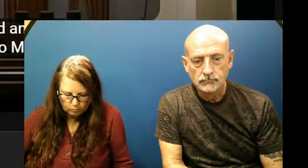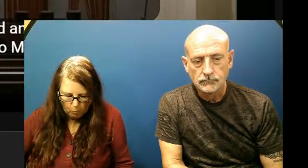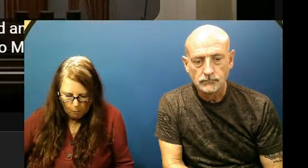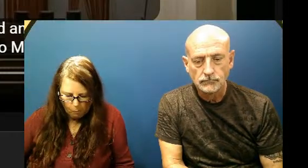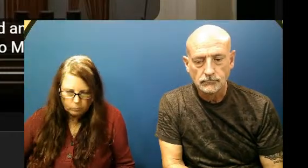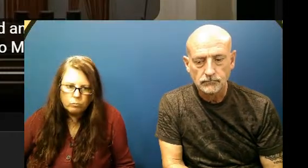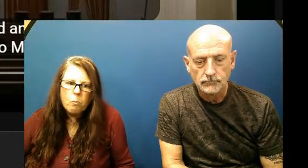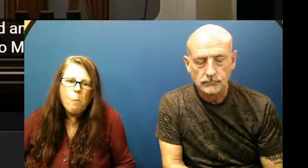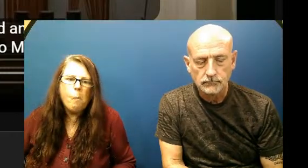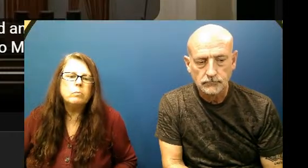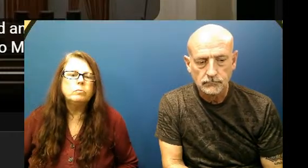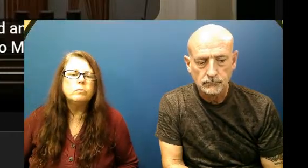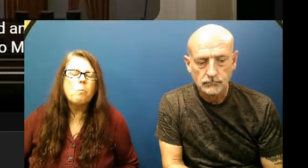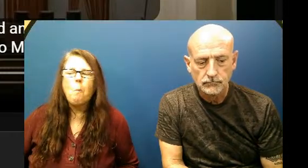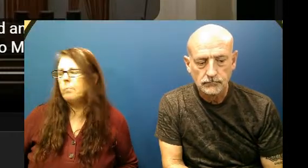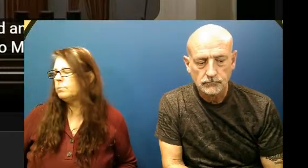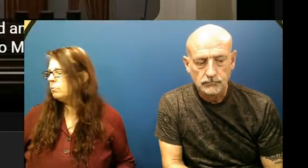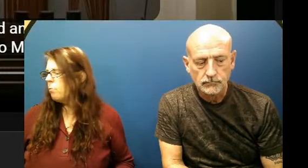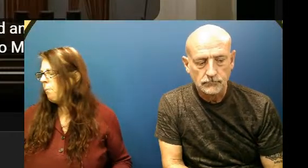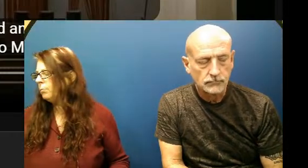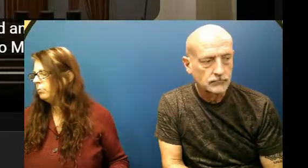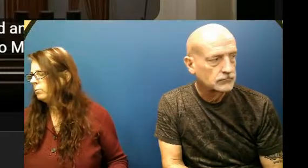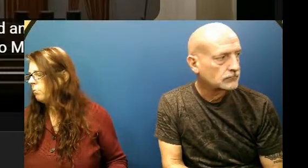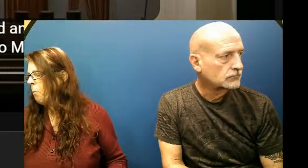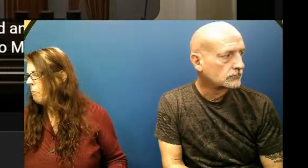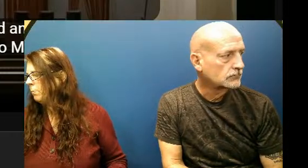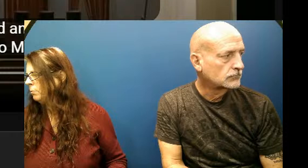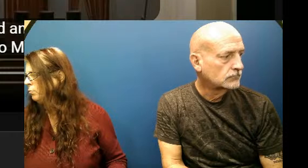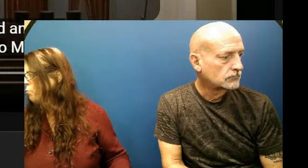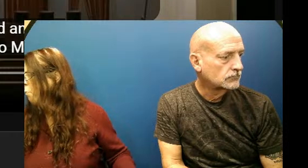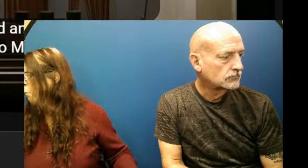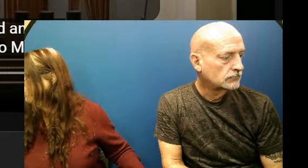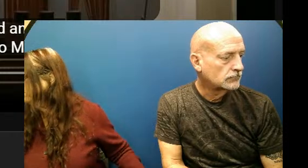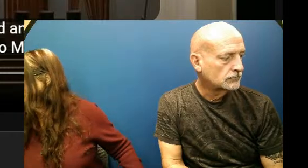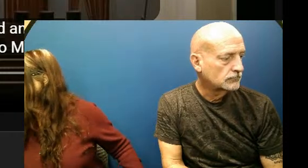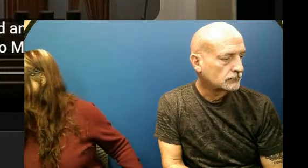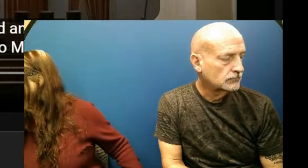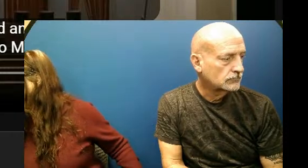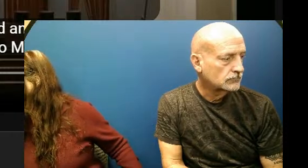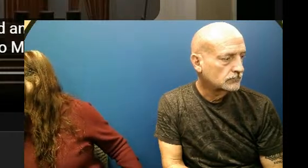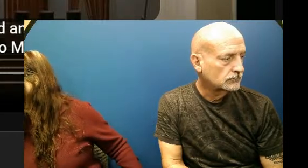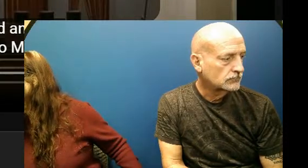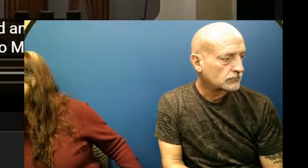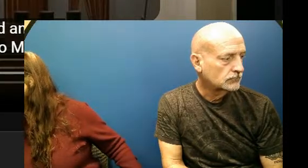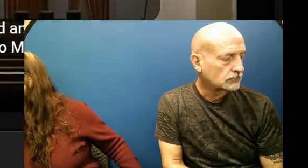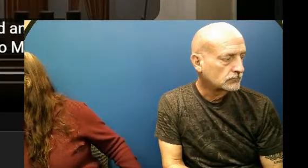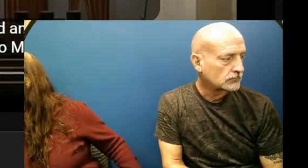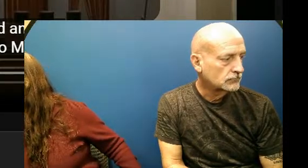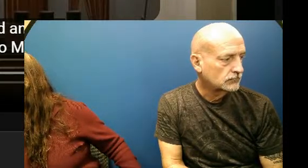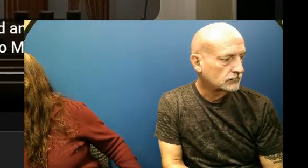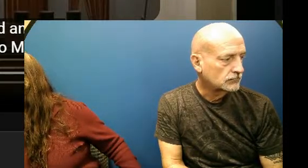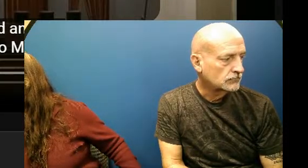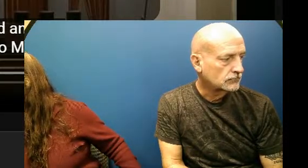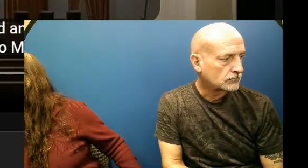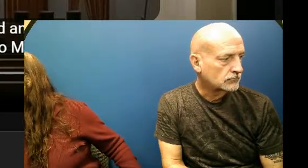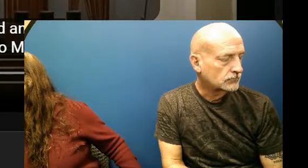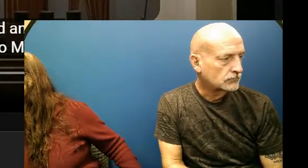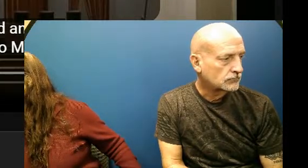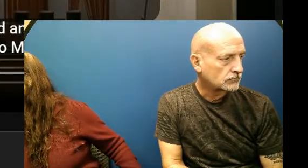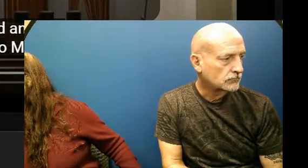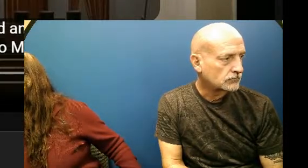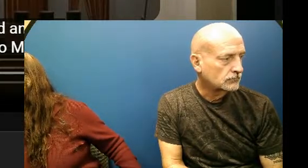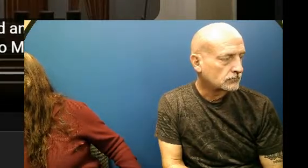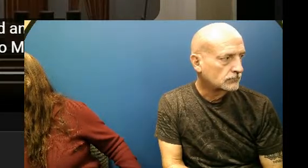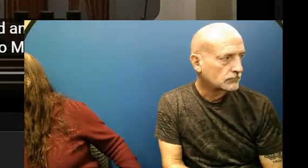even creating speech, you're just listening. That was speech from China. That the court said you have a First Amendment right So to would I receive. be right to say that